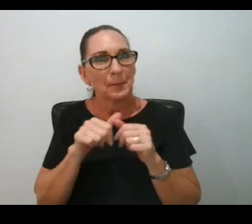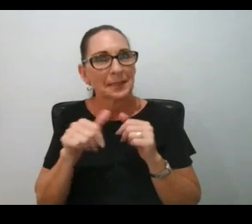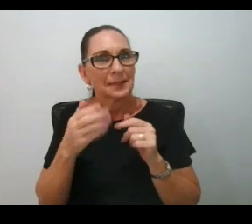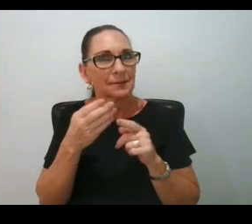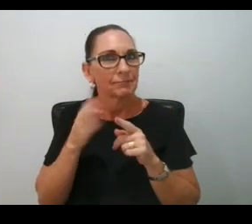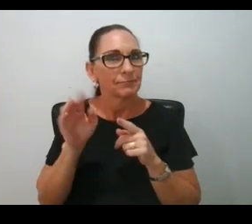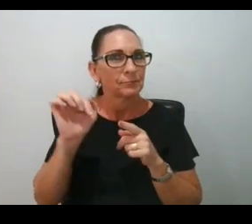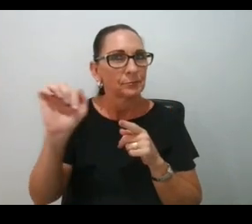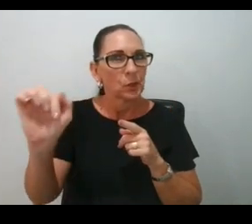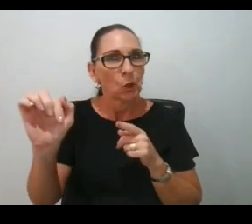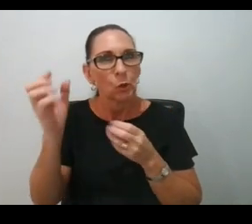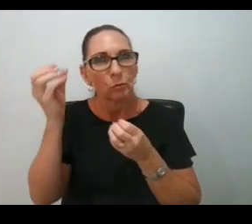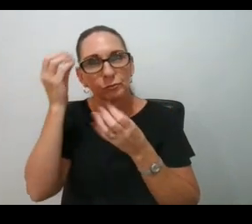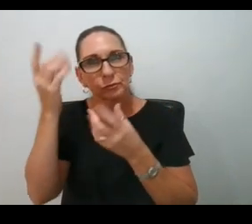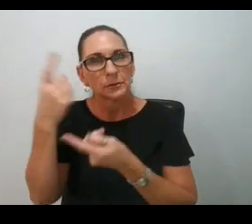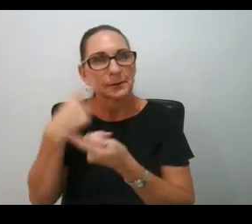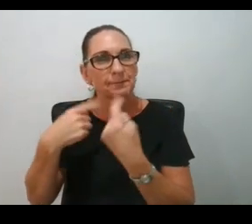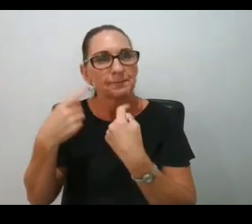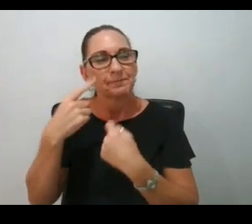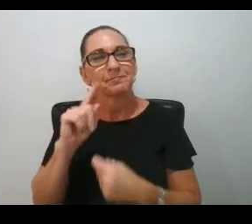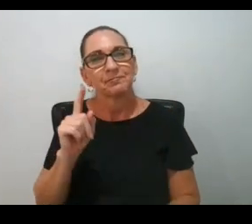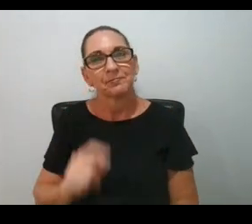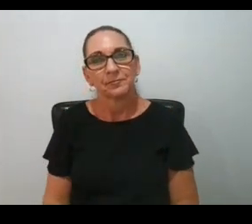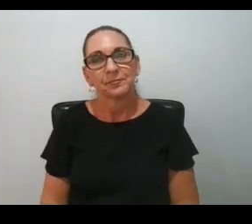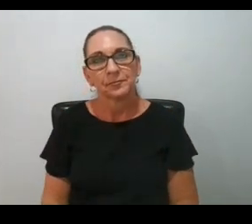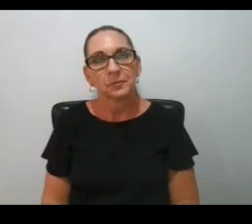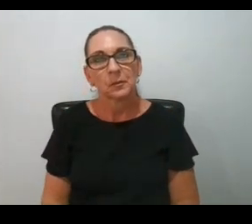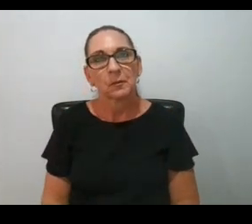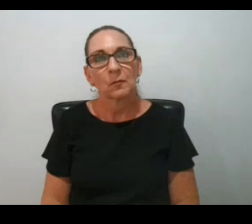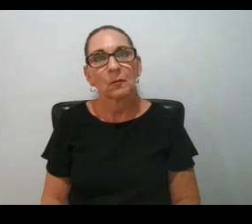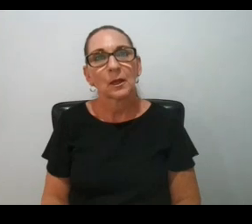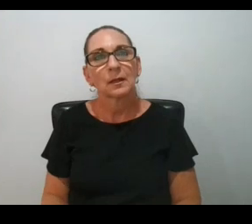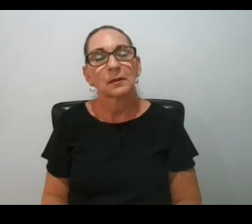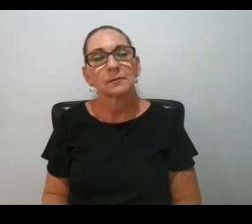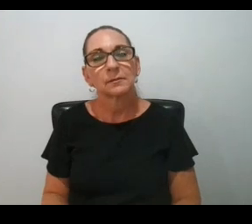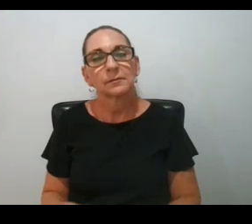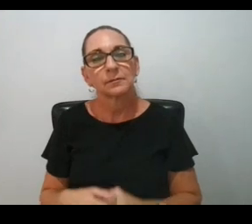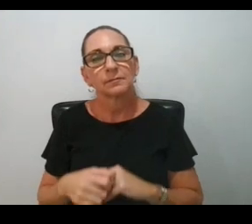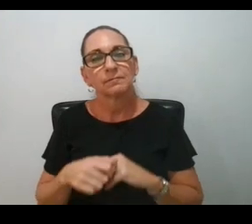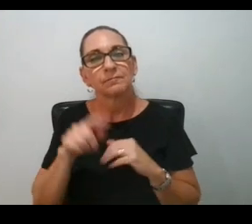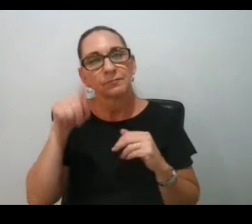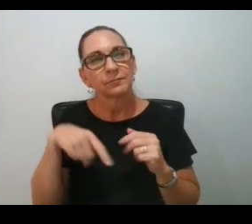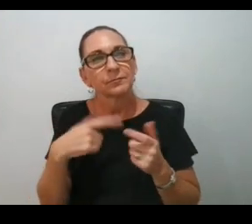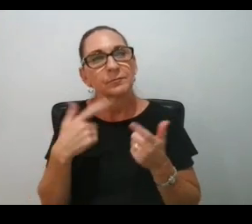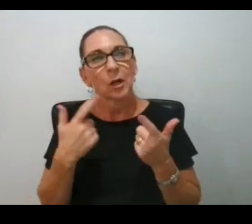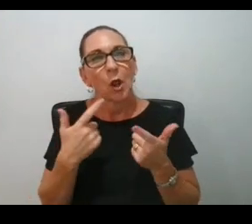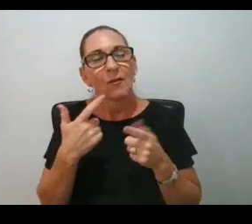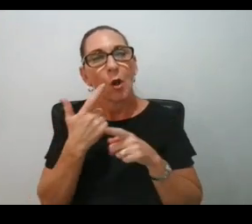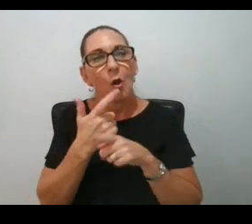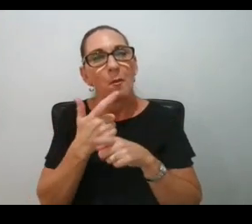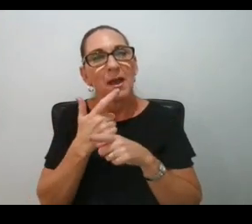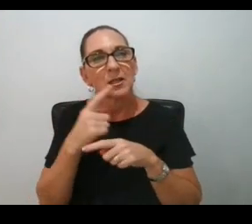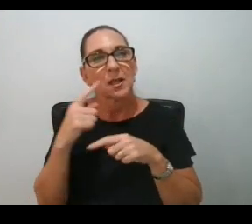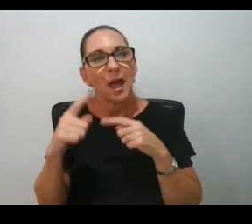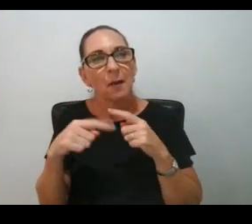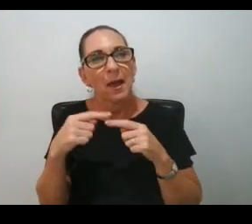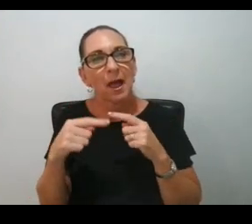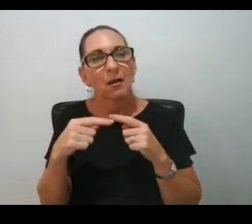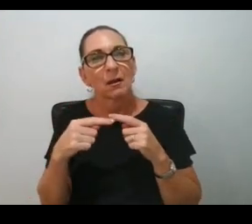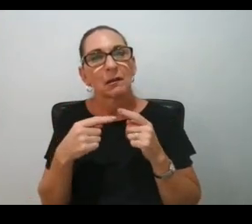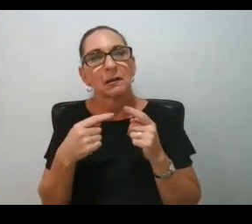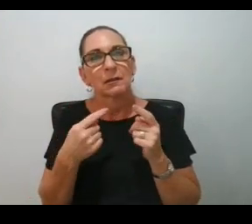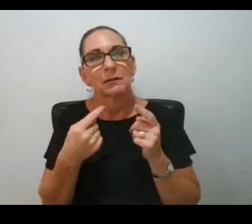her knowledge of those lines. Wonderful. And yeah, just a lot of commentary kind of, just increased spurs